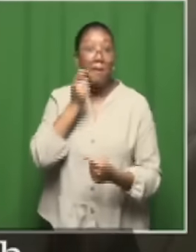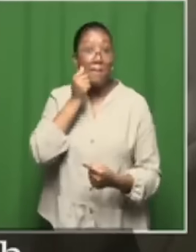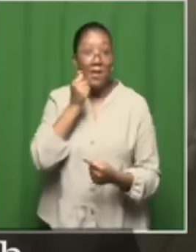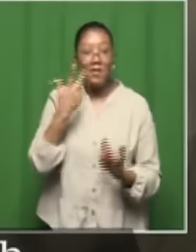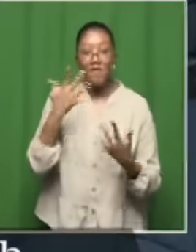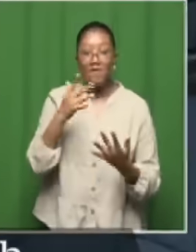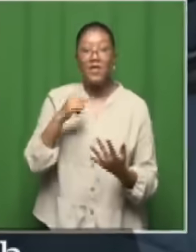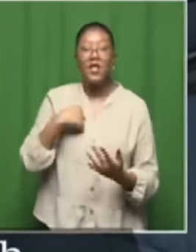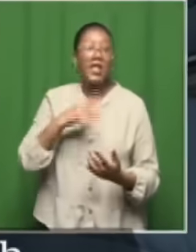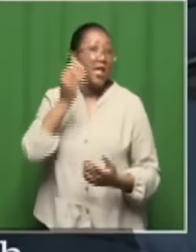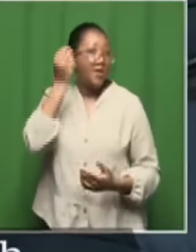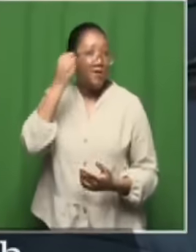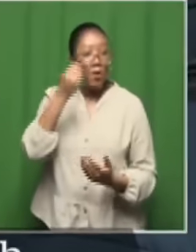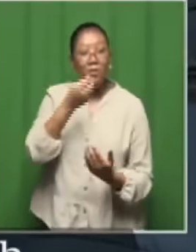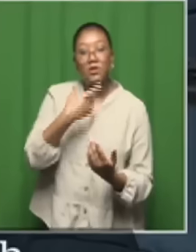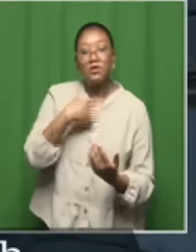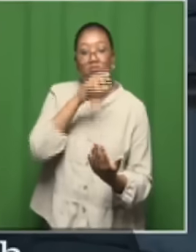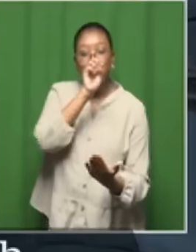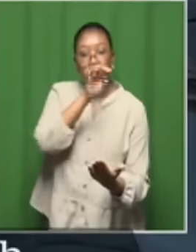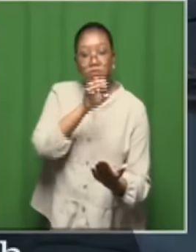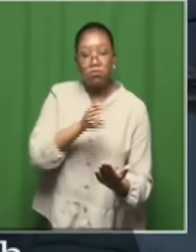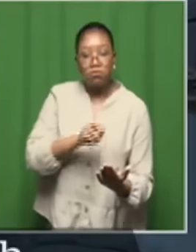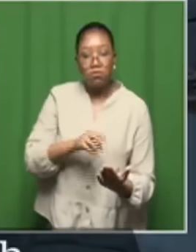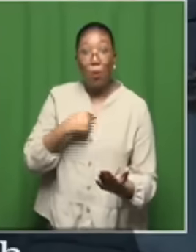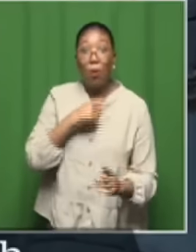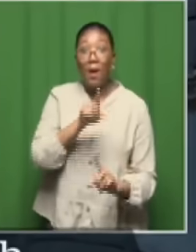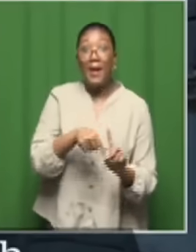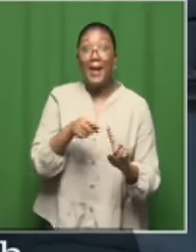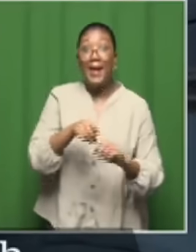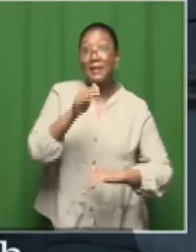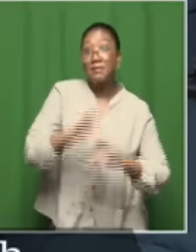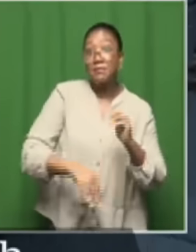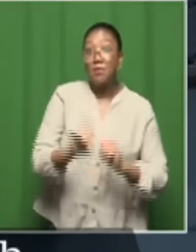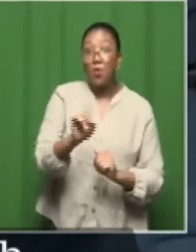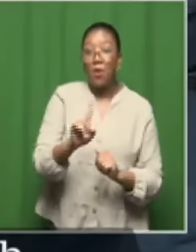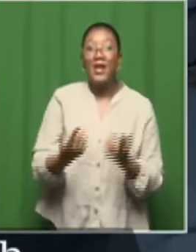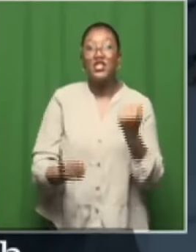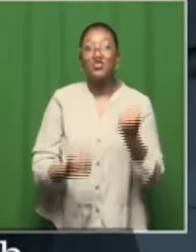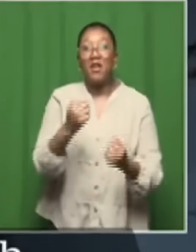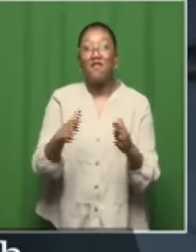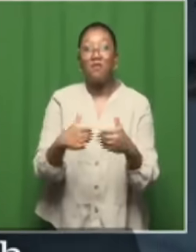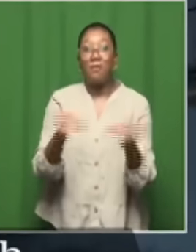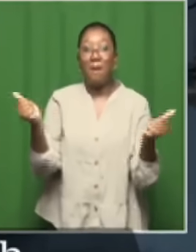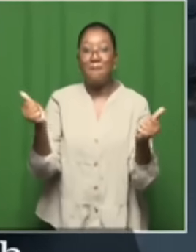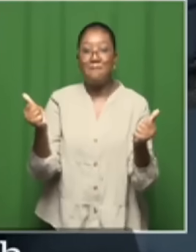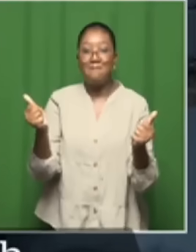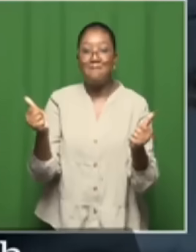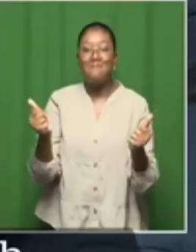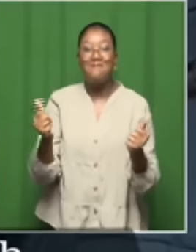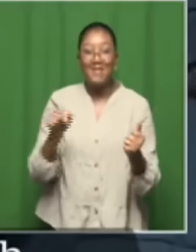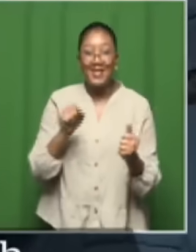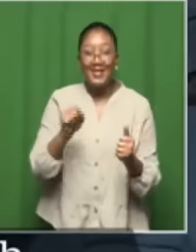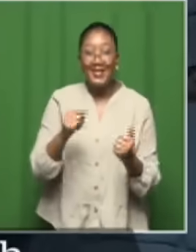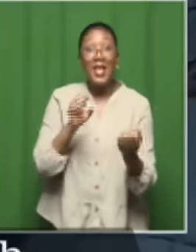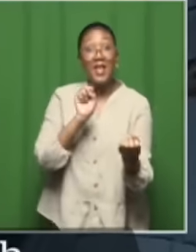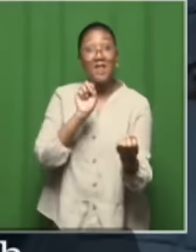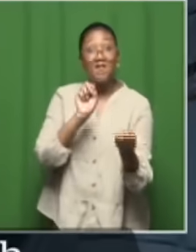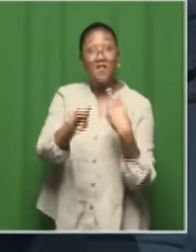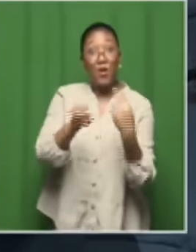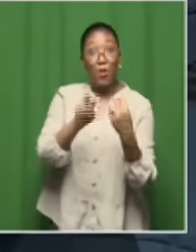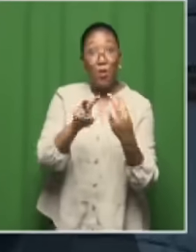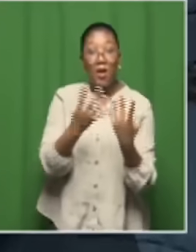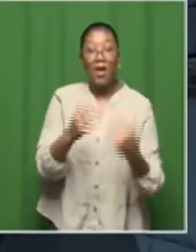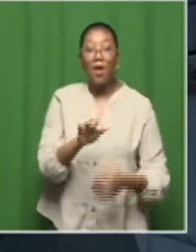charge would be exceeding the prescribed speed limit. We all know that the maximum speed limit that one may drive on a freeway is